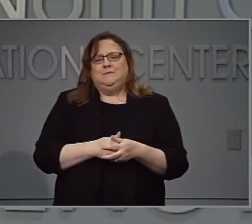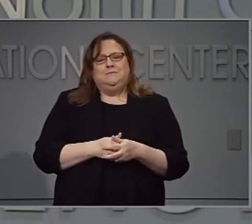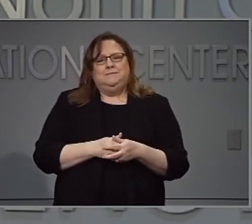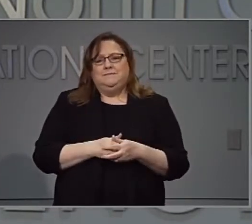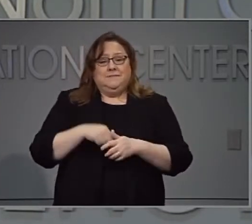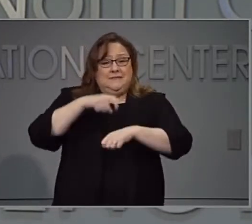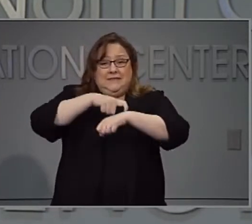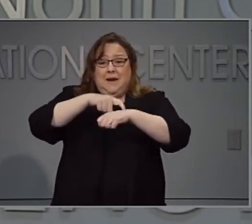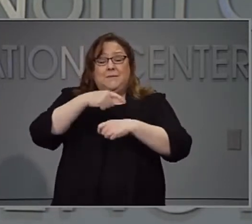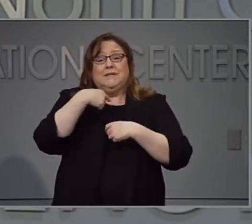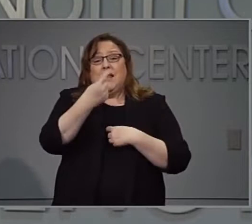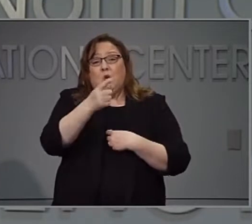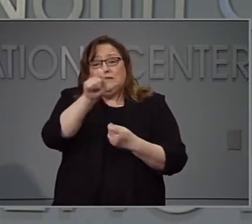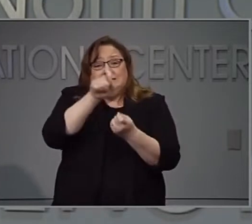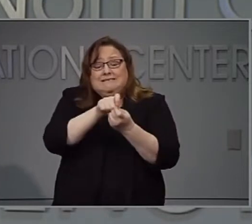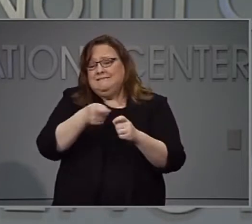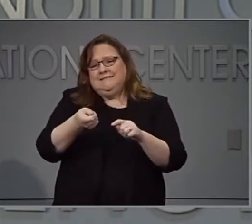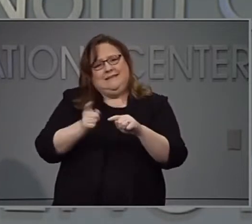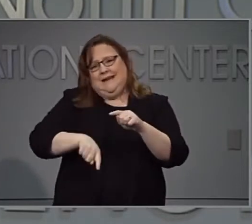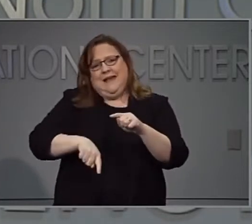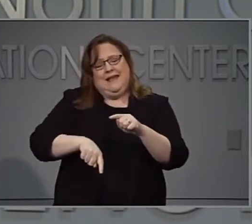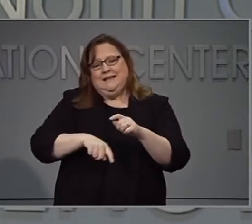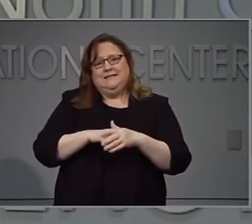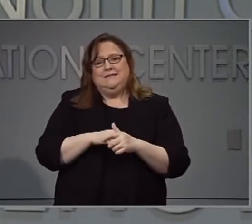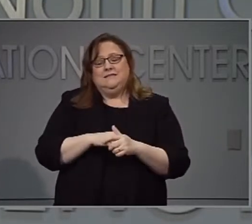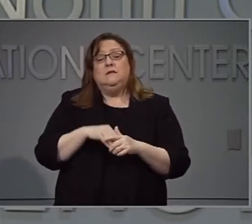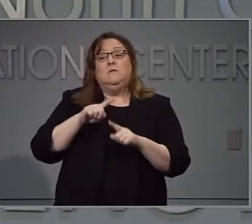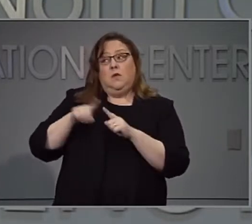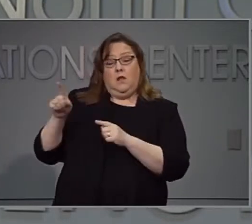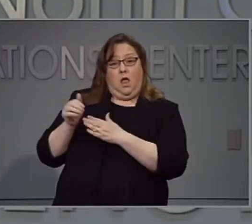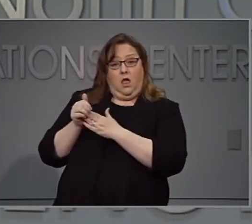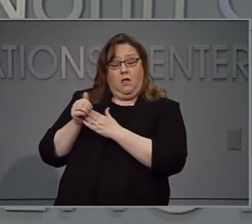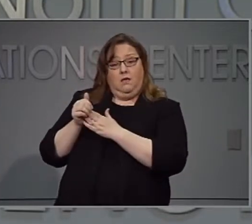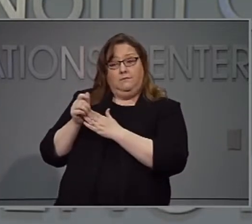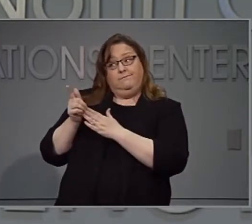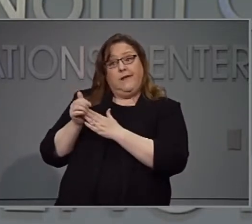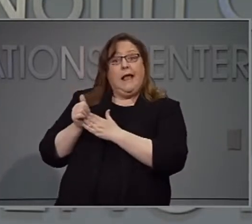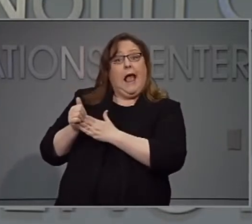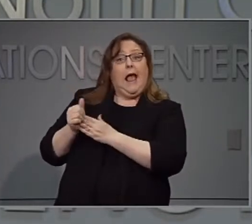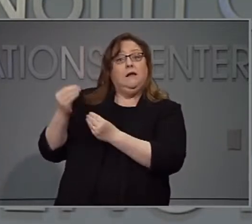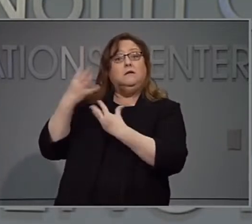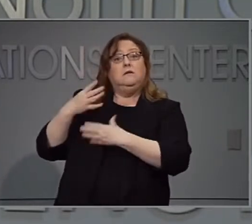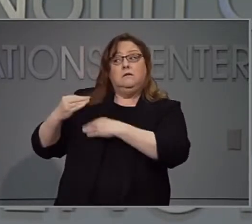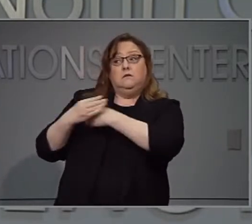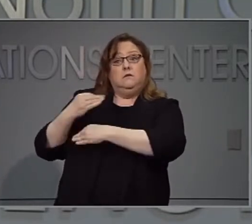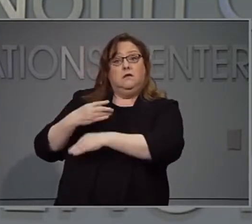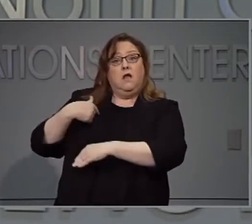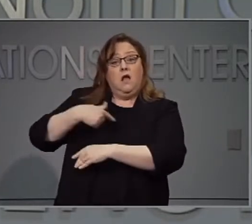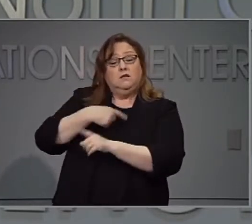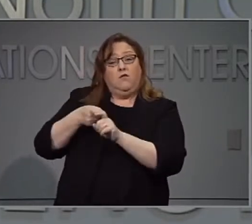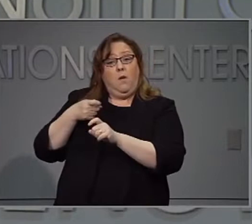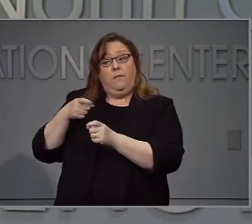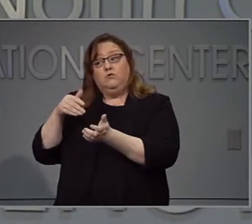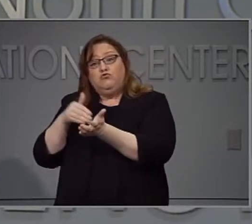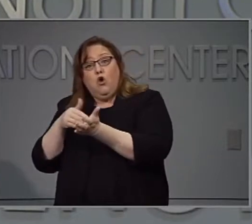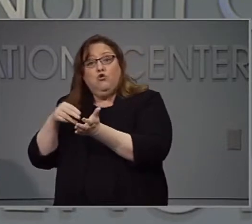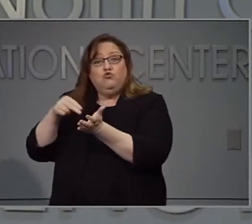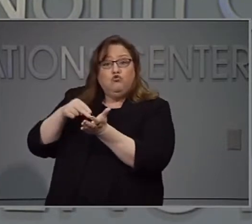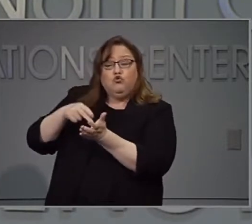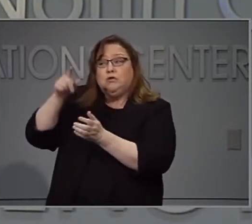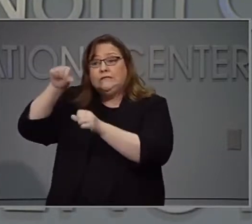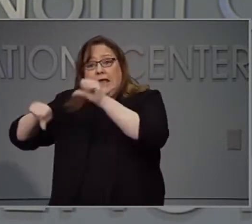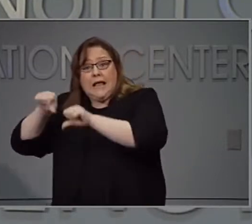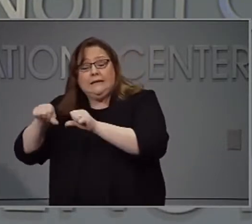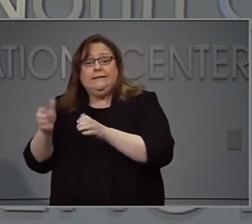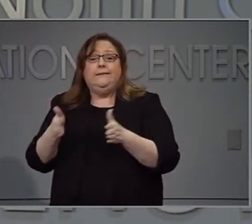timing, but there is health guidance, business guidance, and common sense. We will